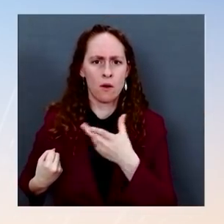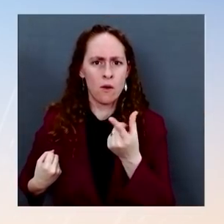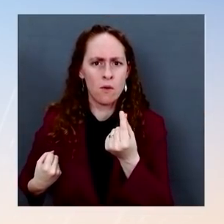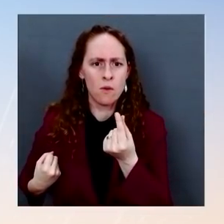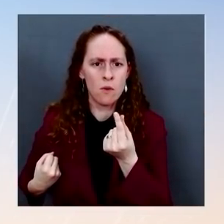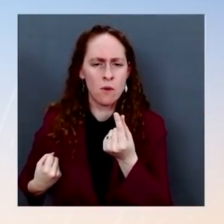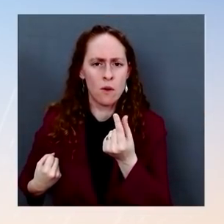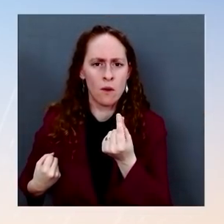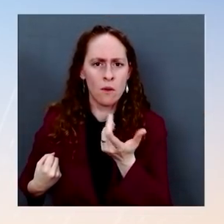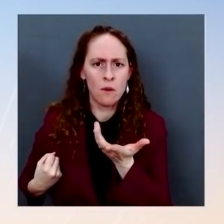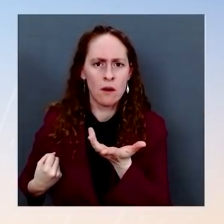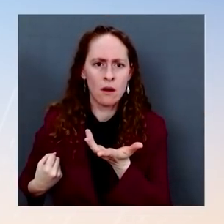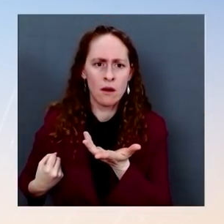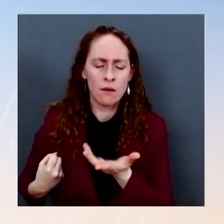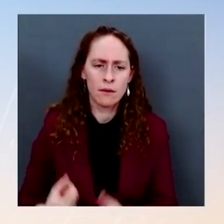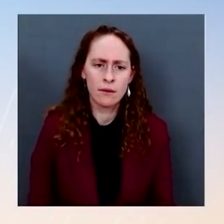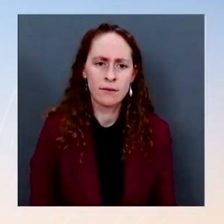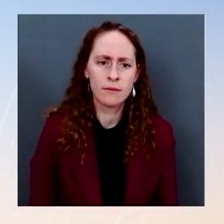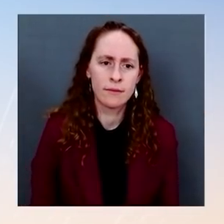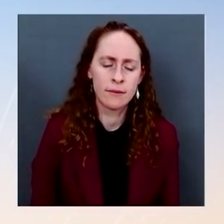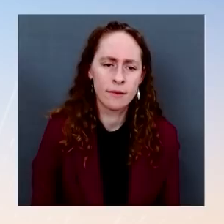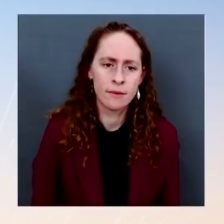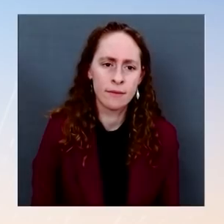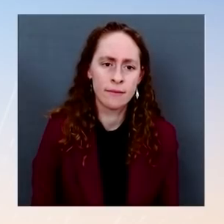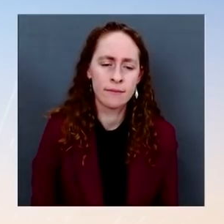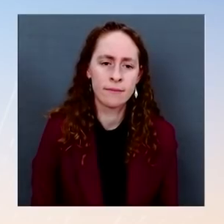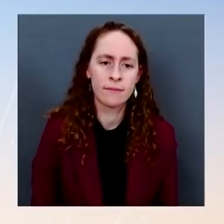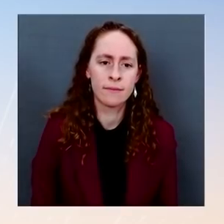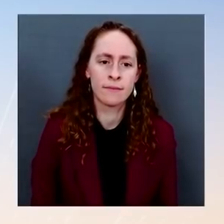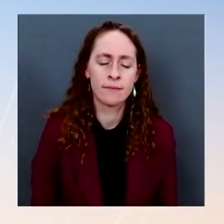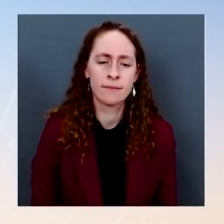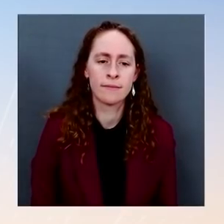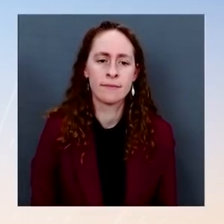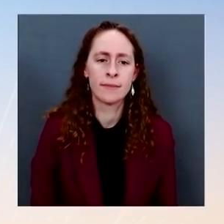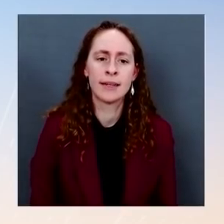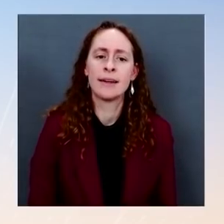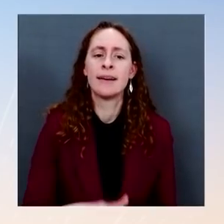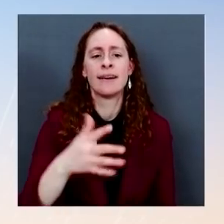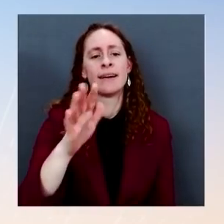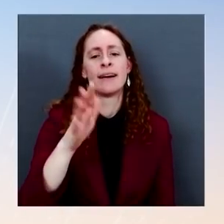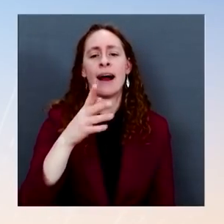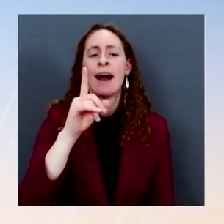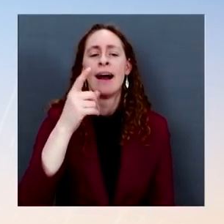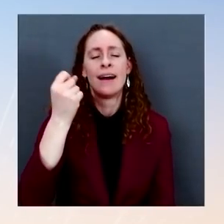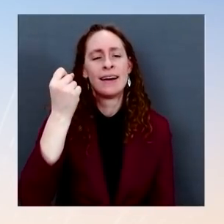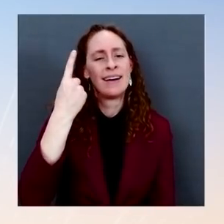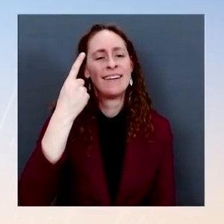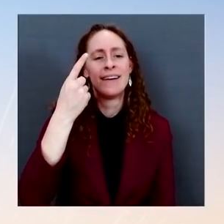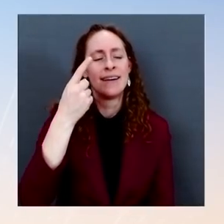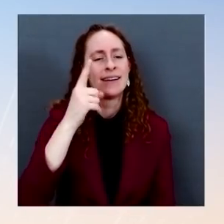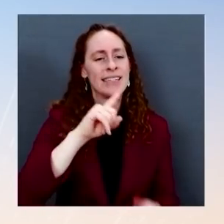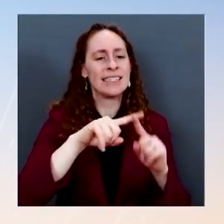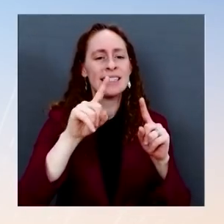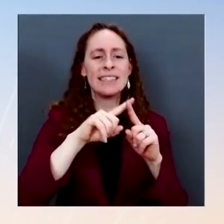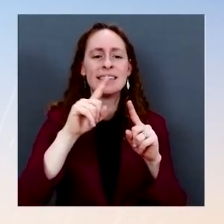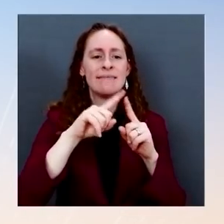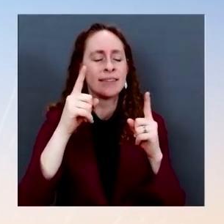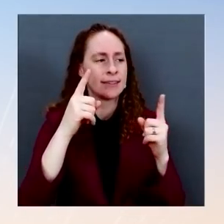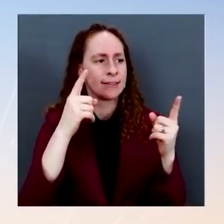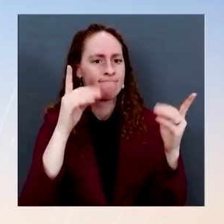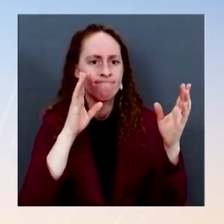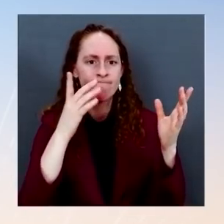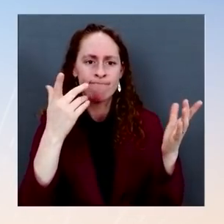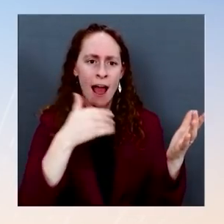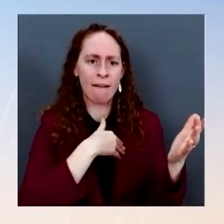certain victims of 9/11 and other terrorist attacks who hold judgments against the Taliban. And these legal proceedings obviously cannot